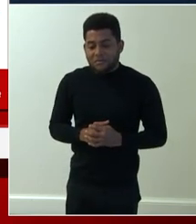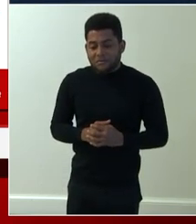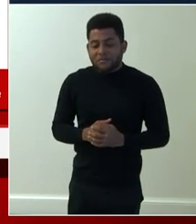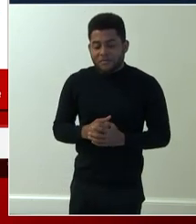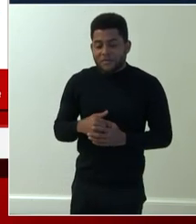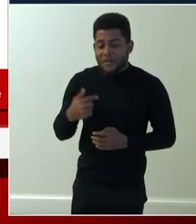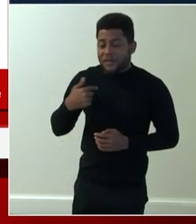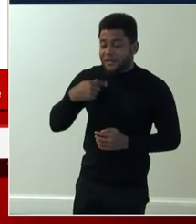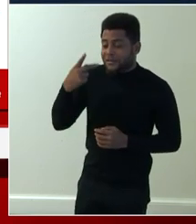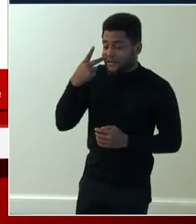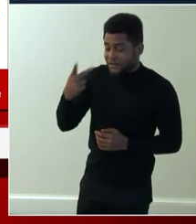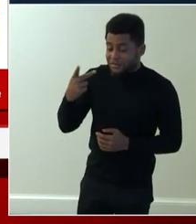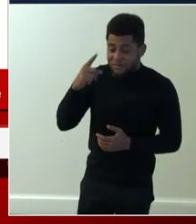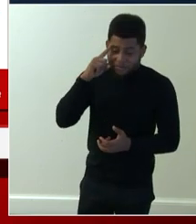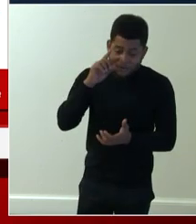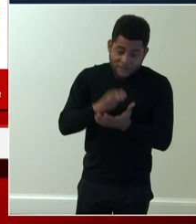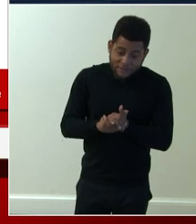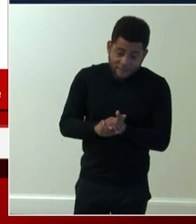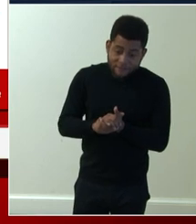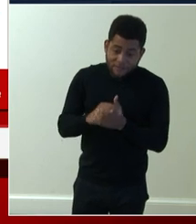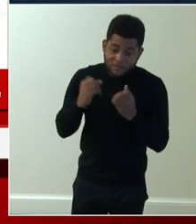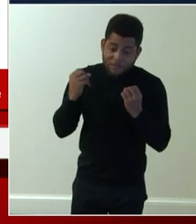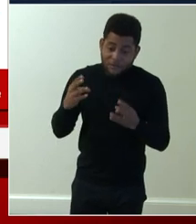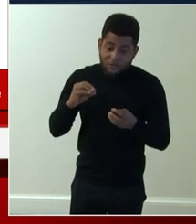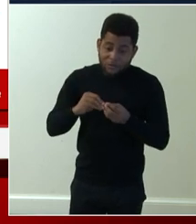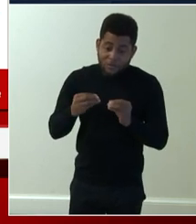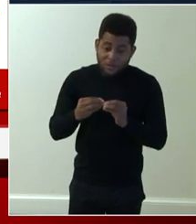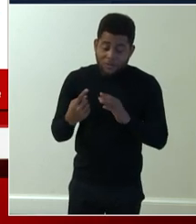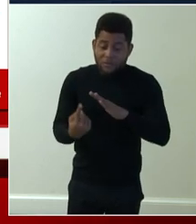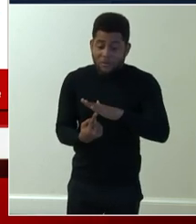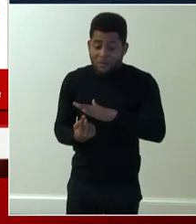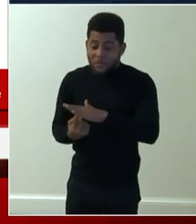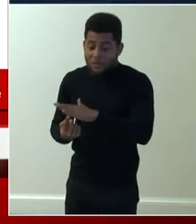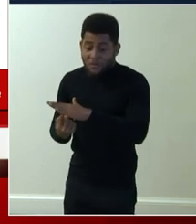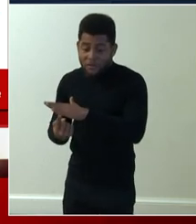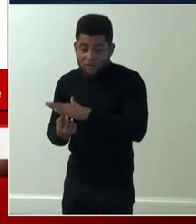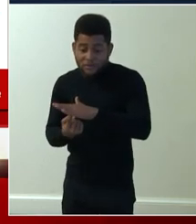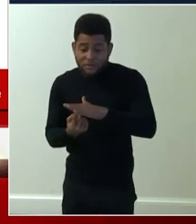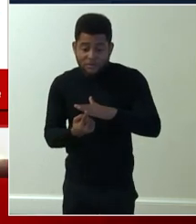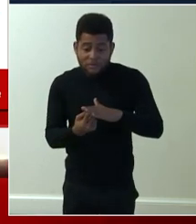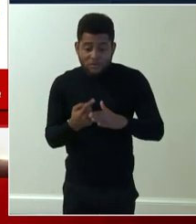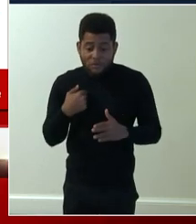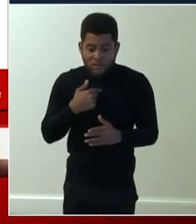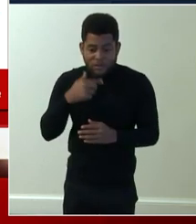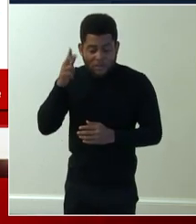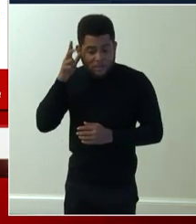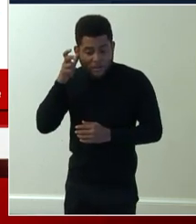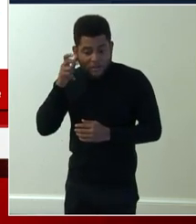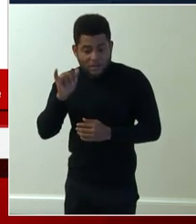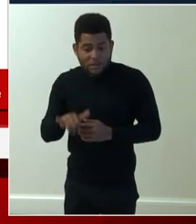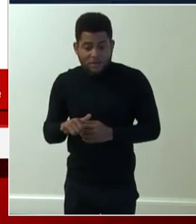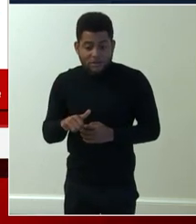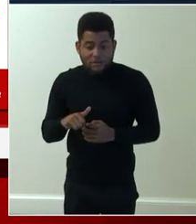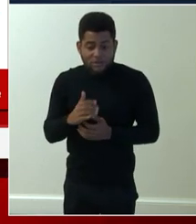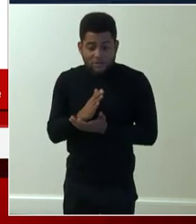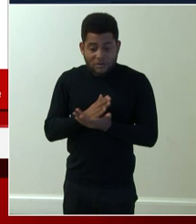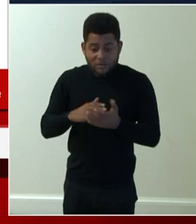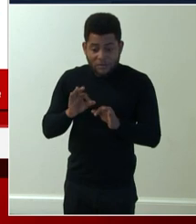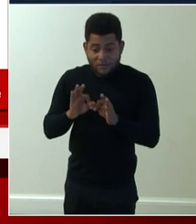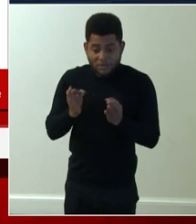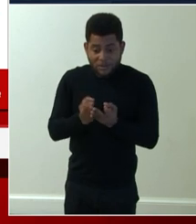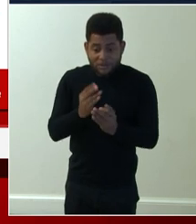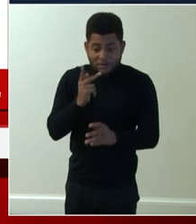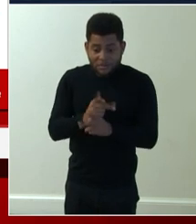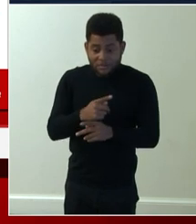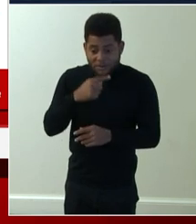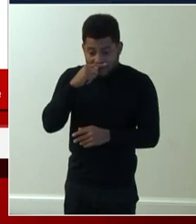a record number of quarantines, at least this school year in schools. And so we're hearing anecdotally that some families are keeping their kids